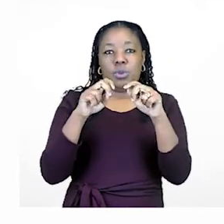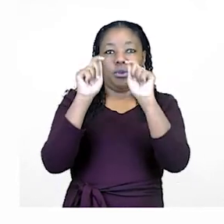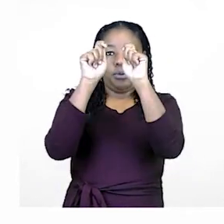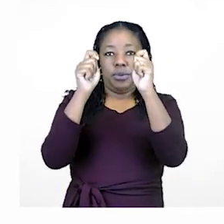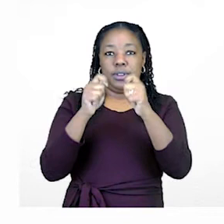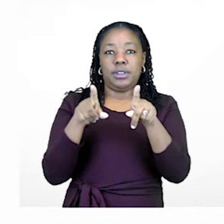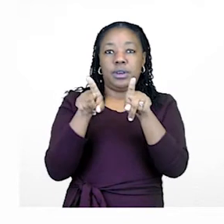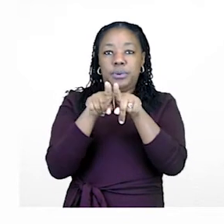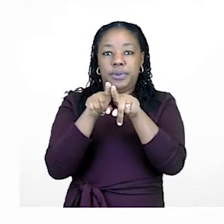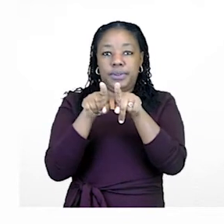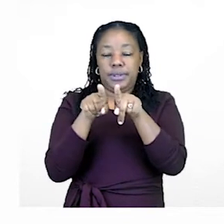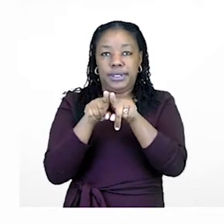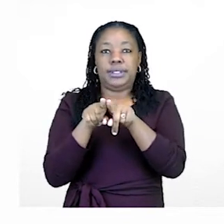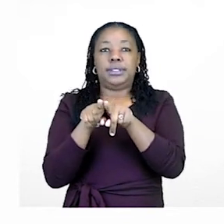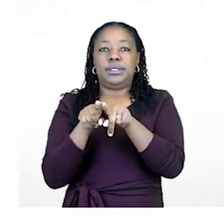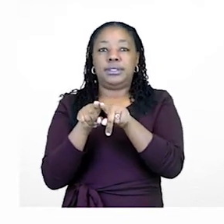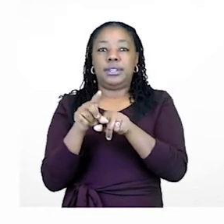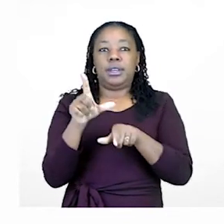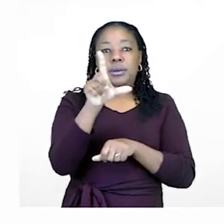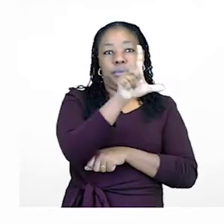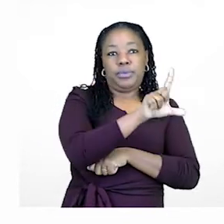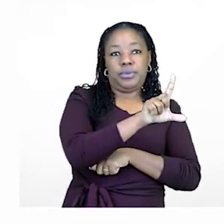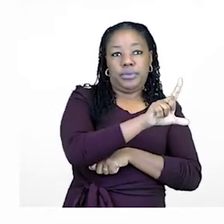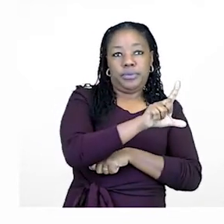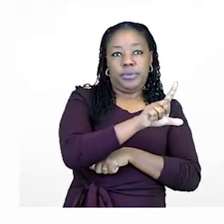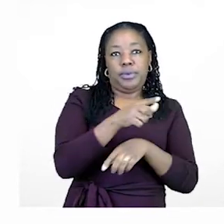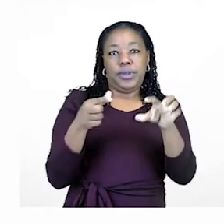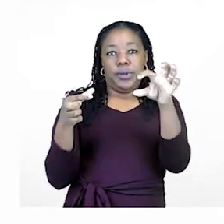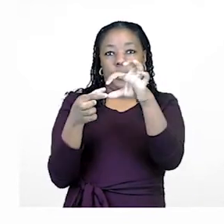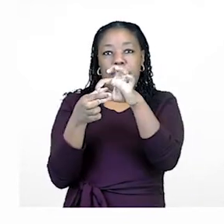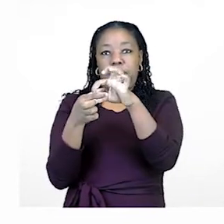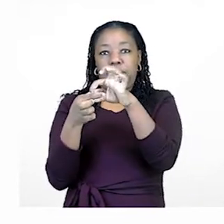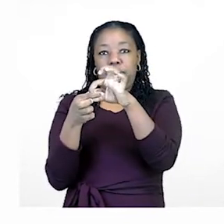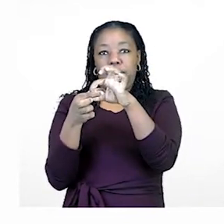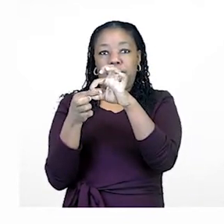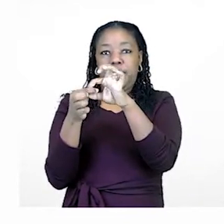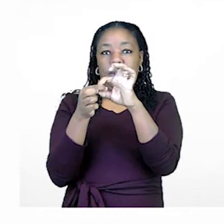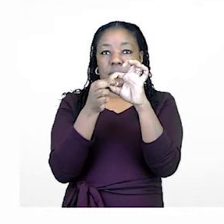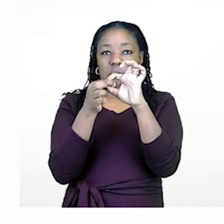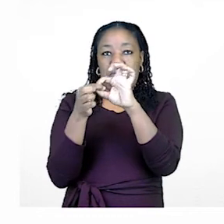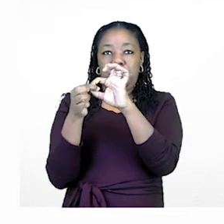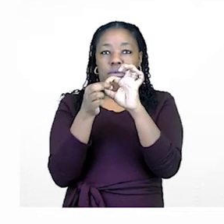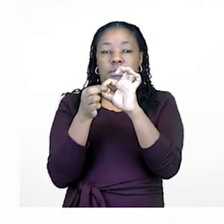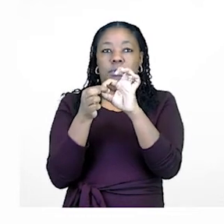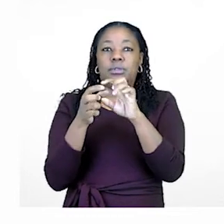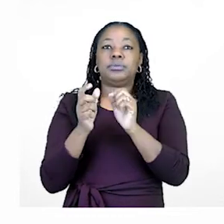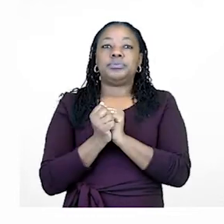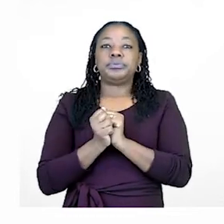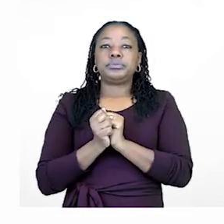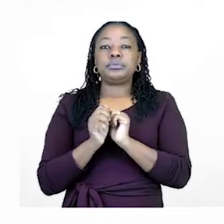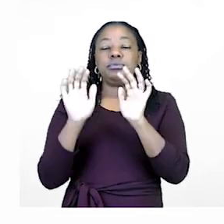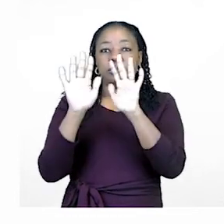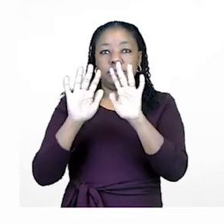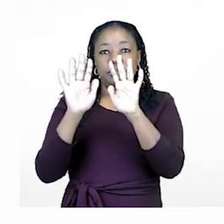of the picture and match it with the one on the right-hand side. When you find it, you must also color that